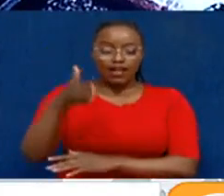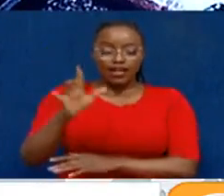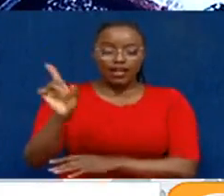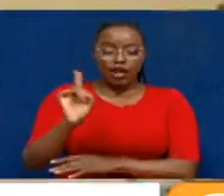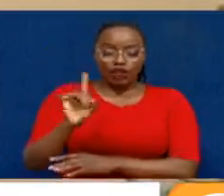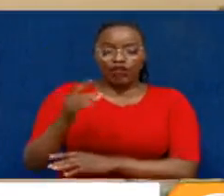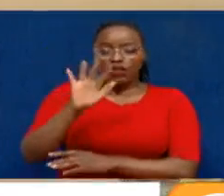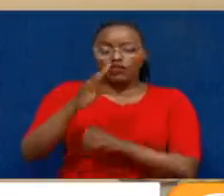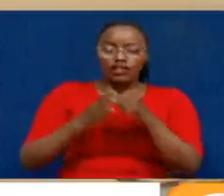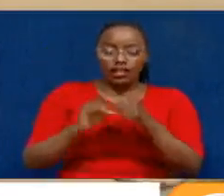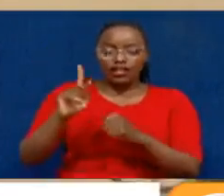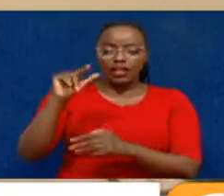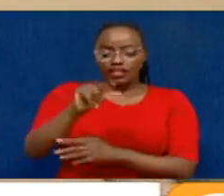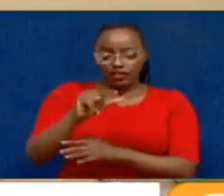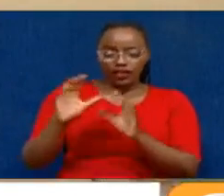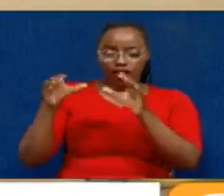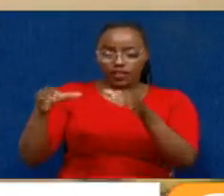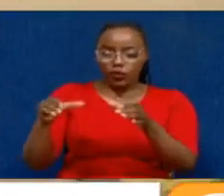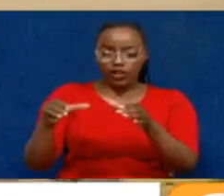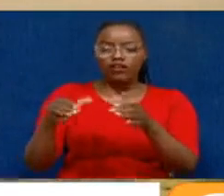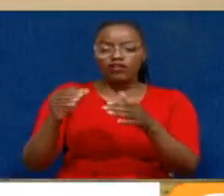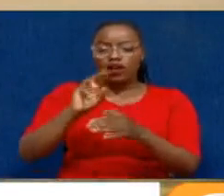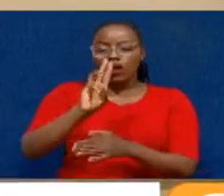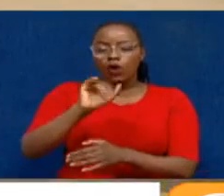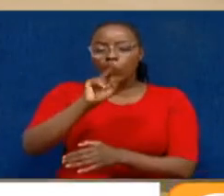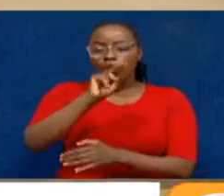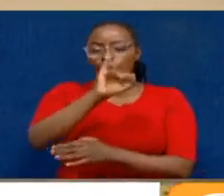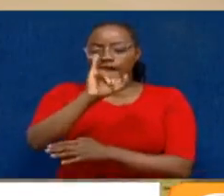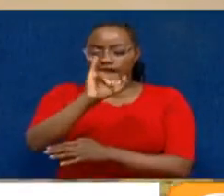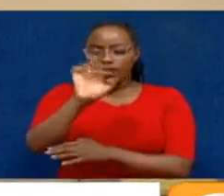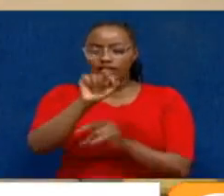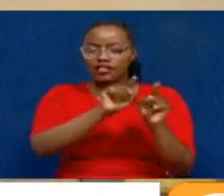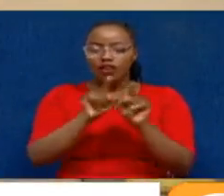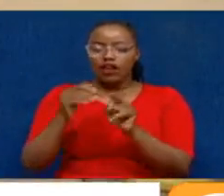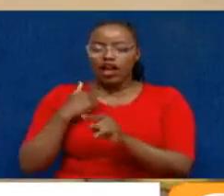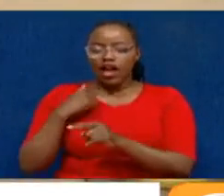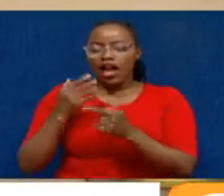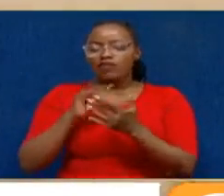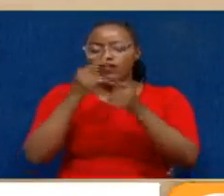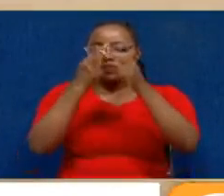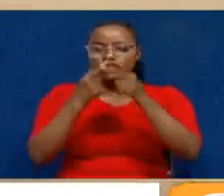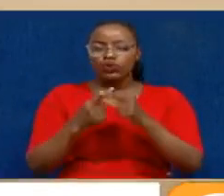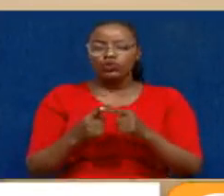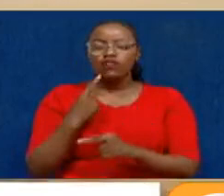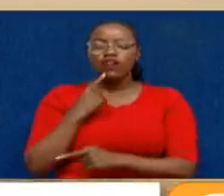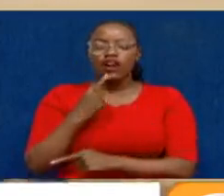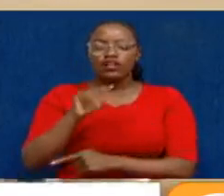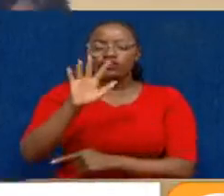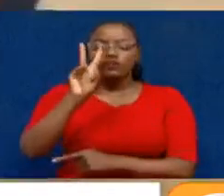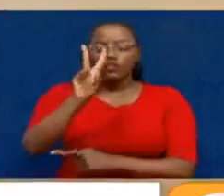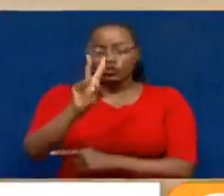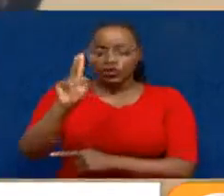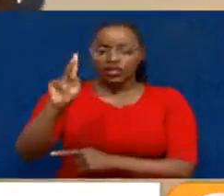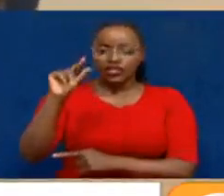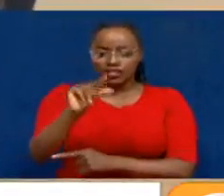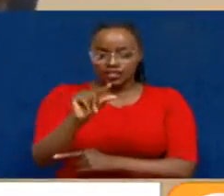In the women's 59 kilograms category, Winnie Lagat was peerless as she amassed a total of 152